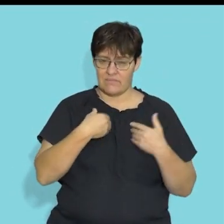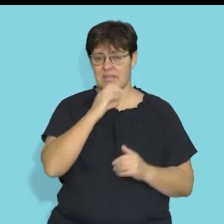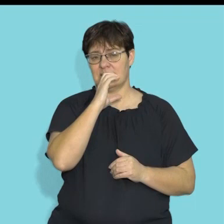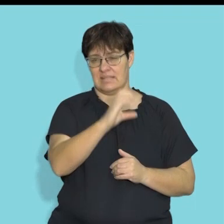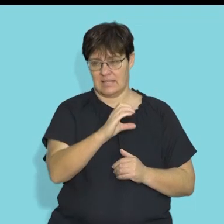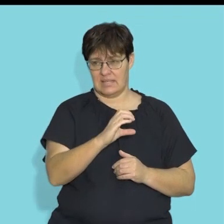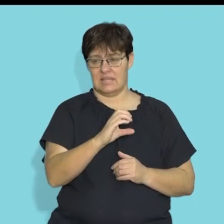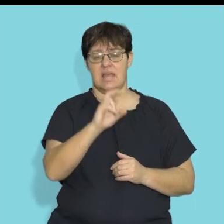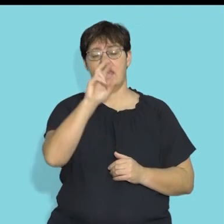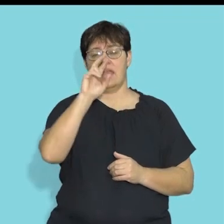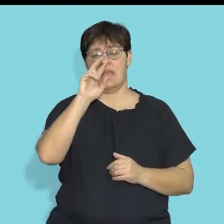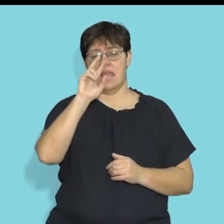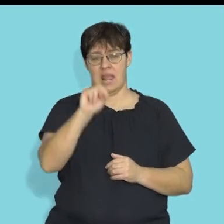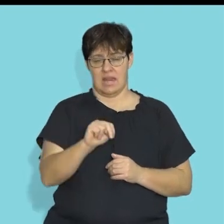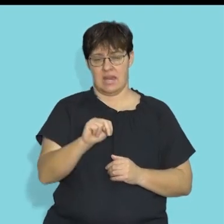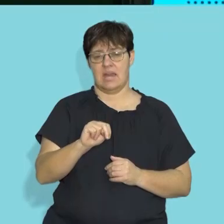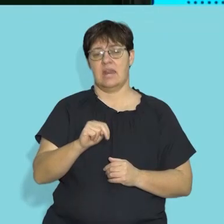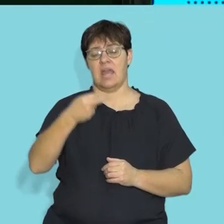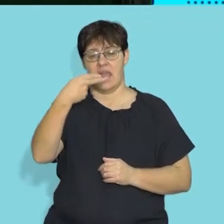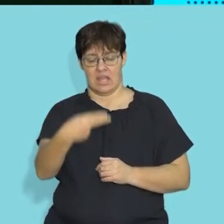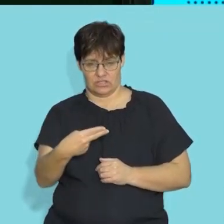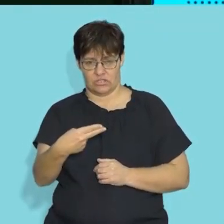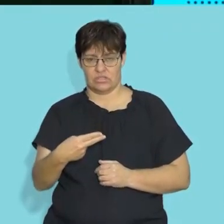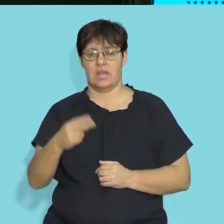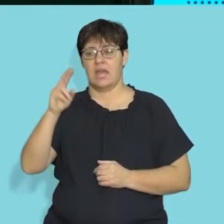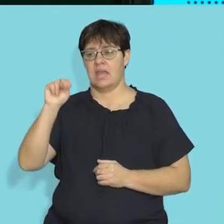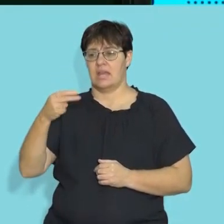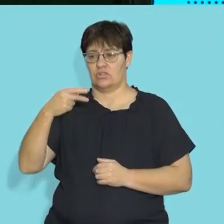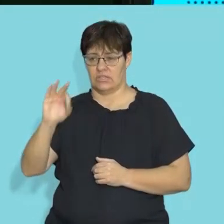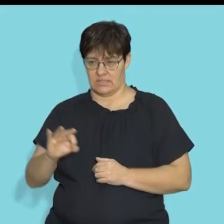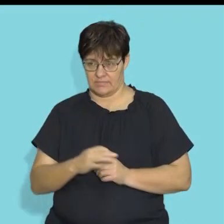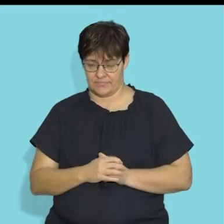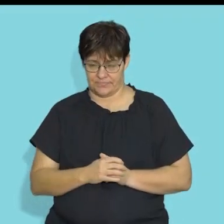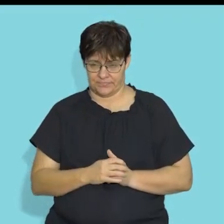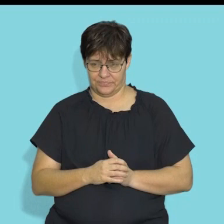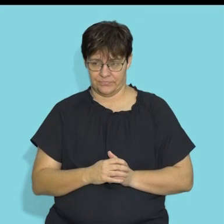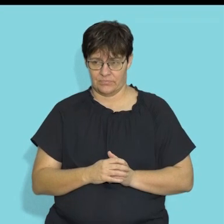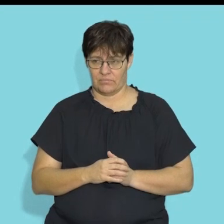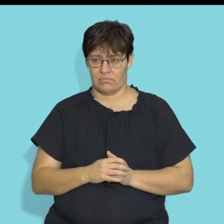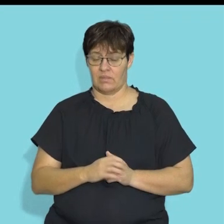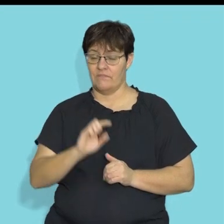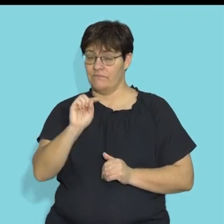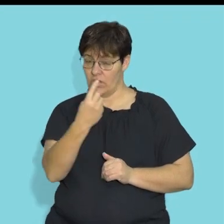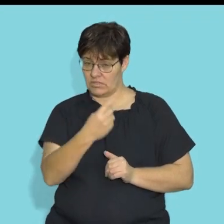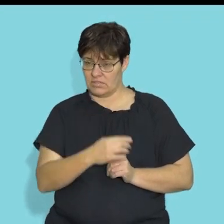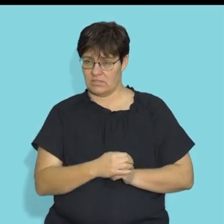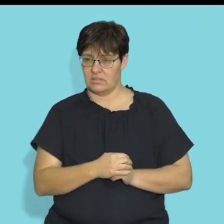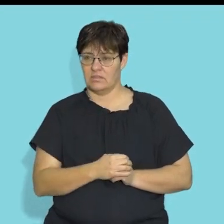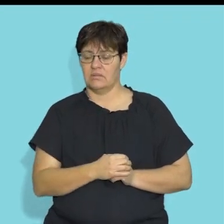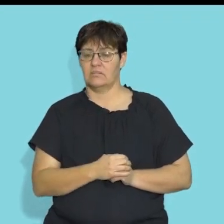the concentrations of the nitrogen, ammonia, and the hydrogen gas. The very first